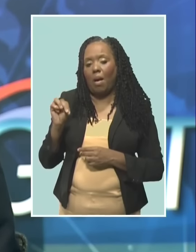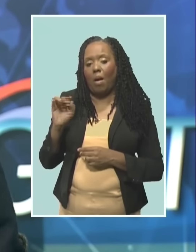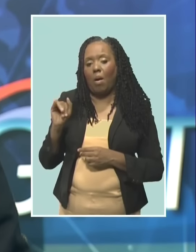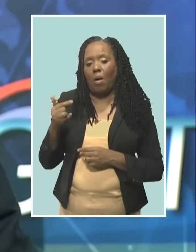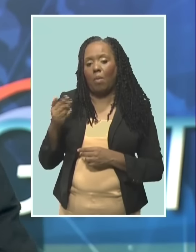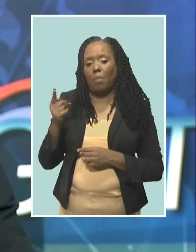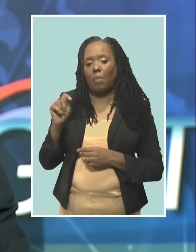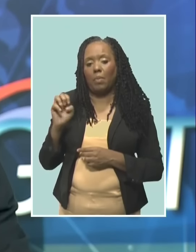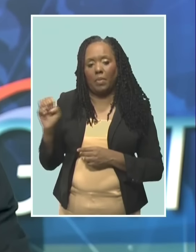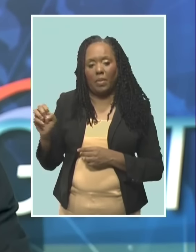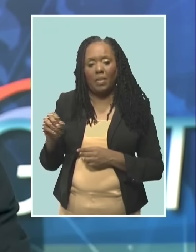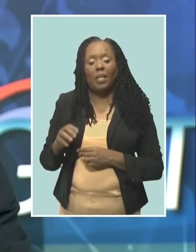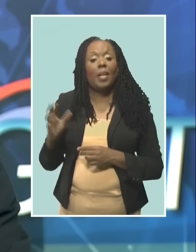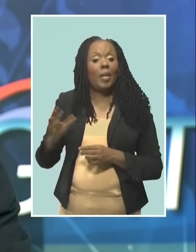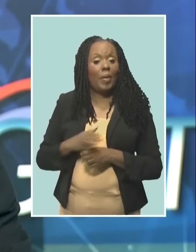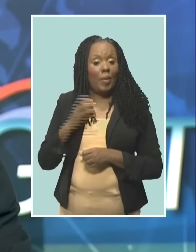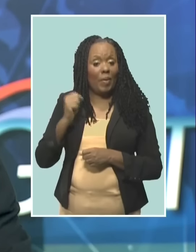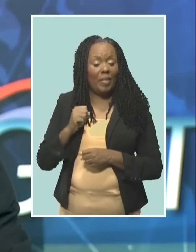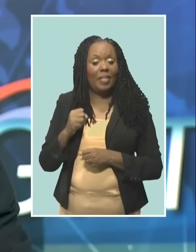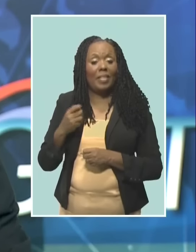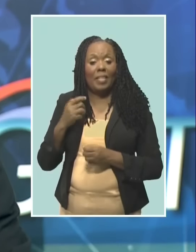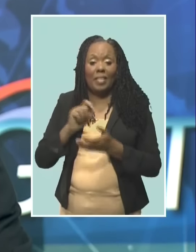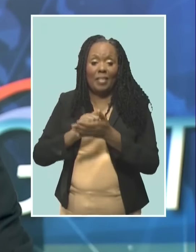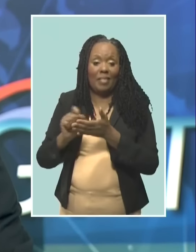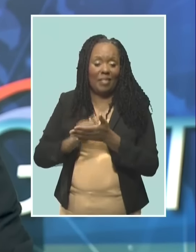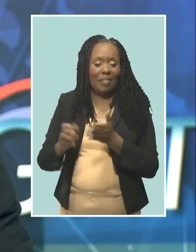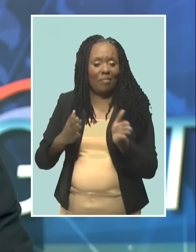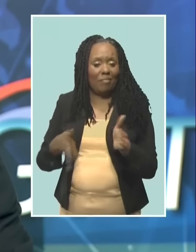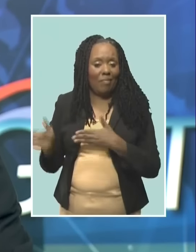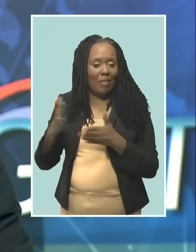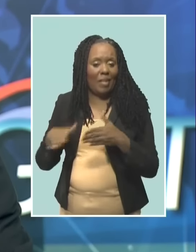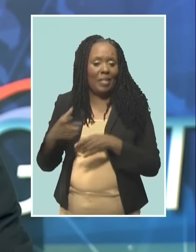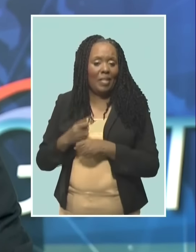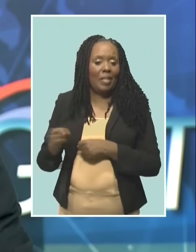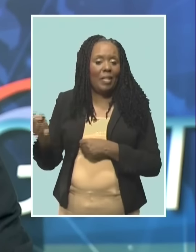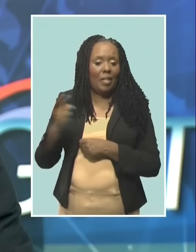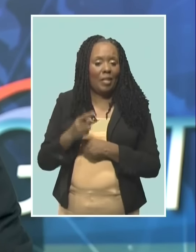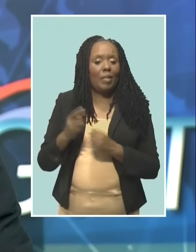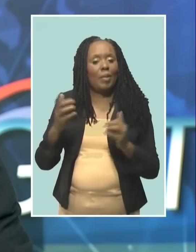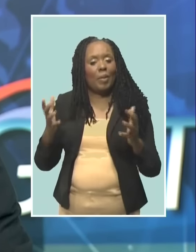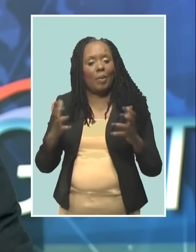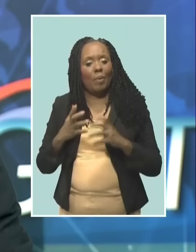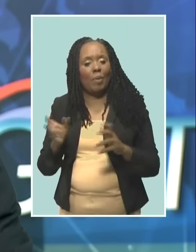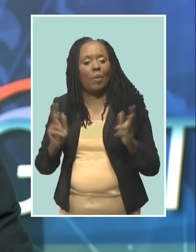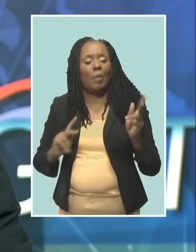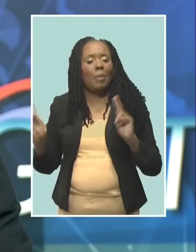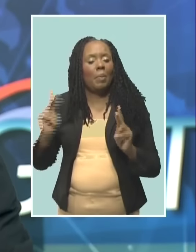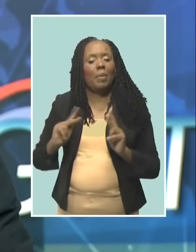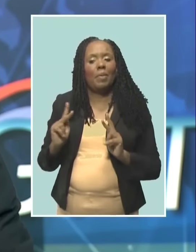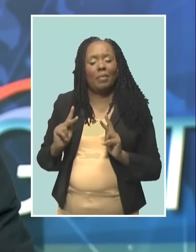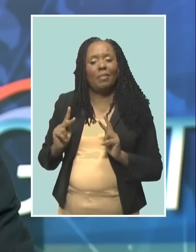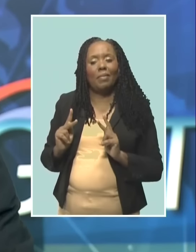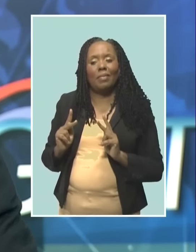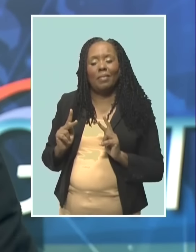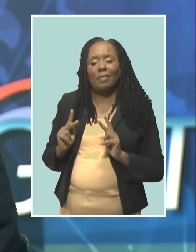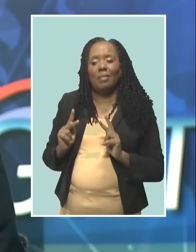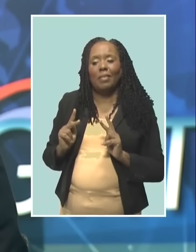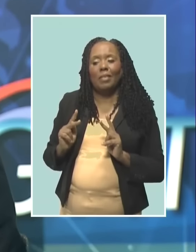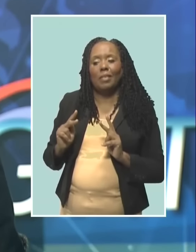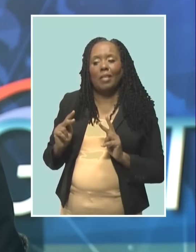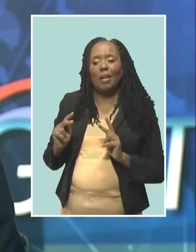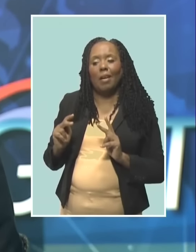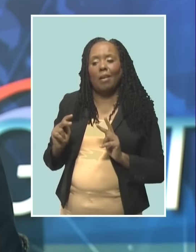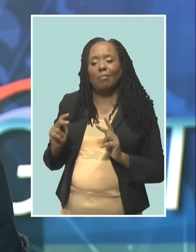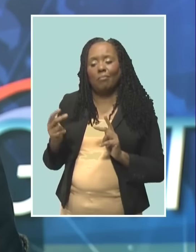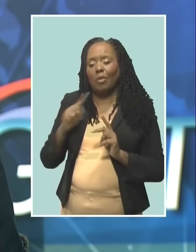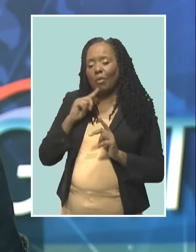fun songs, he says he's already preparing for next year and wants to be embraced by the public as a more serious soca